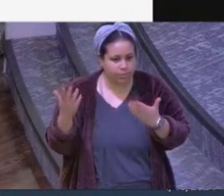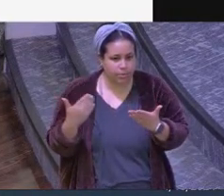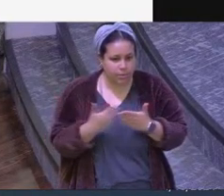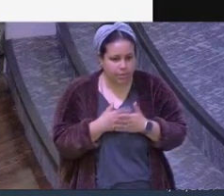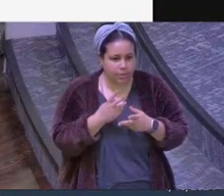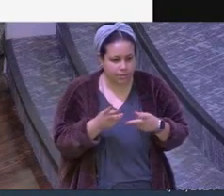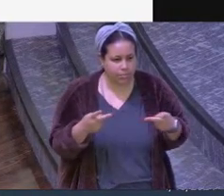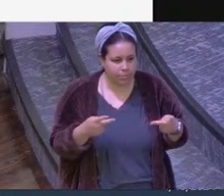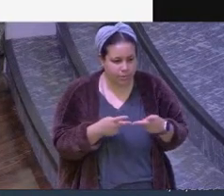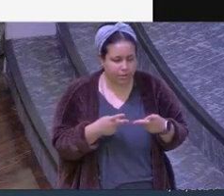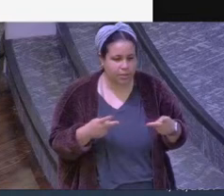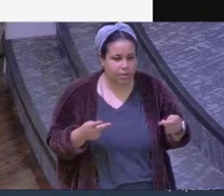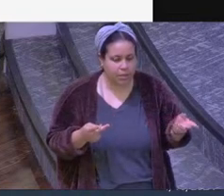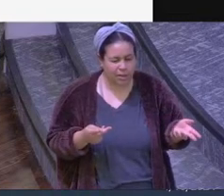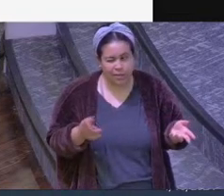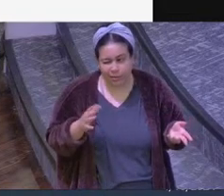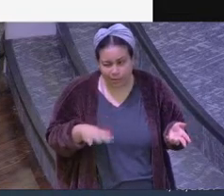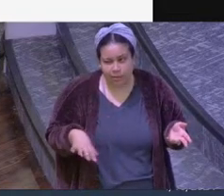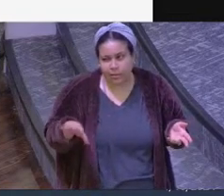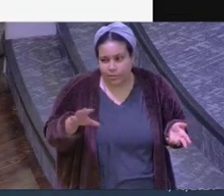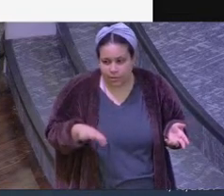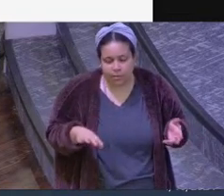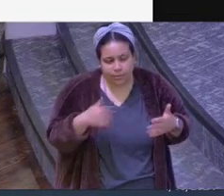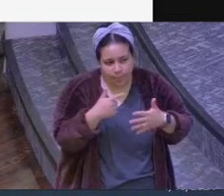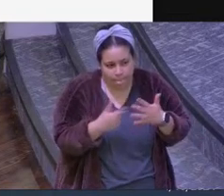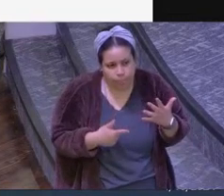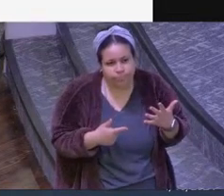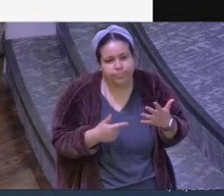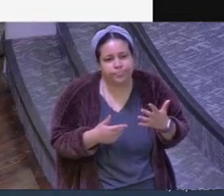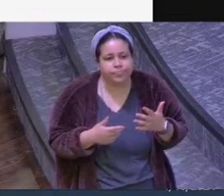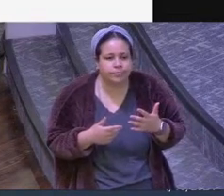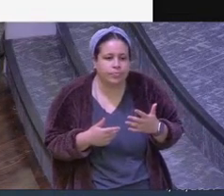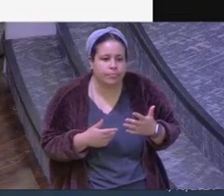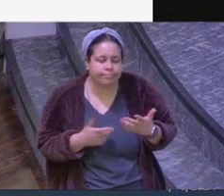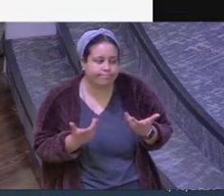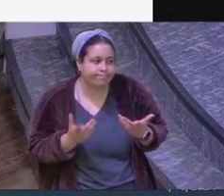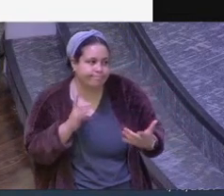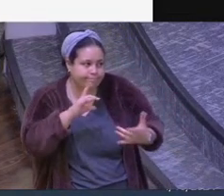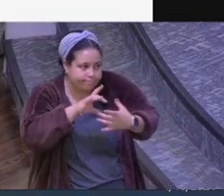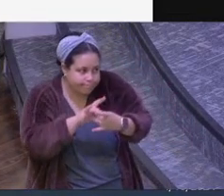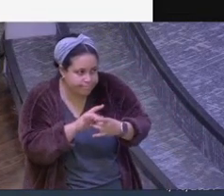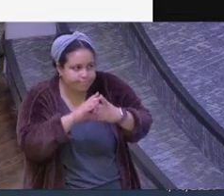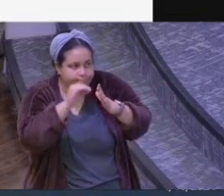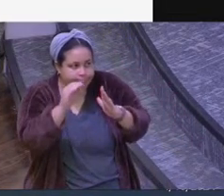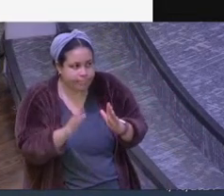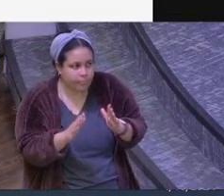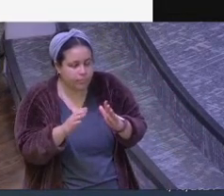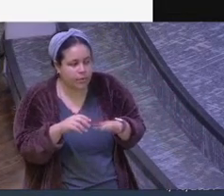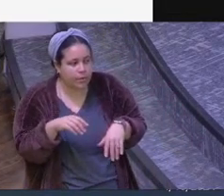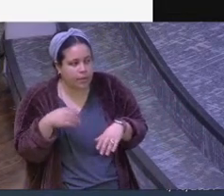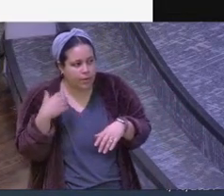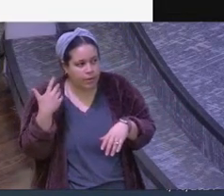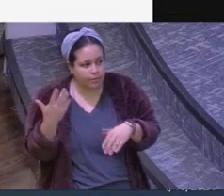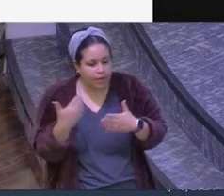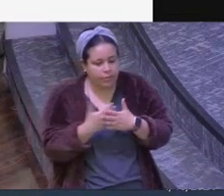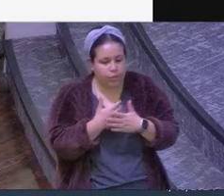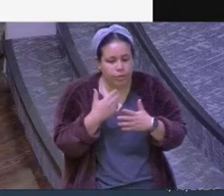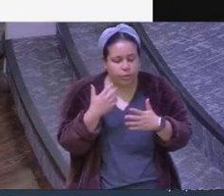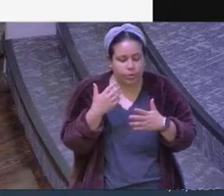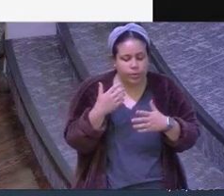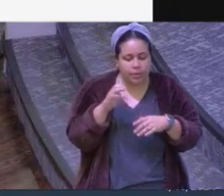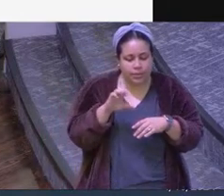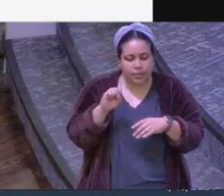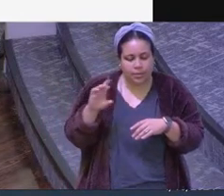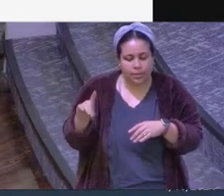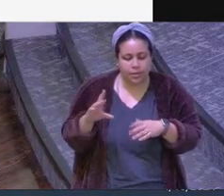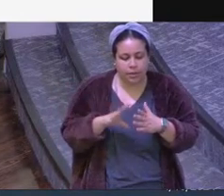positions. Almost all of these are touching students in some way. Five new teaching positions at CCSD